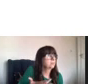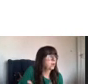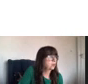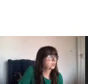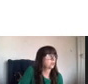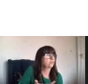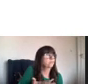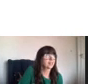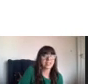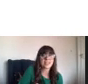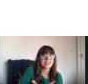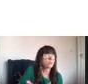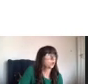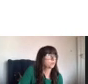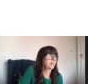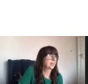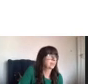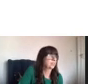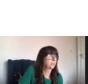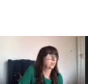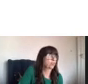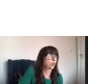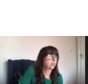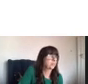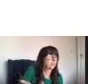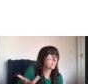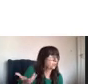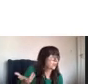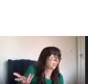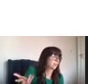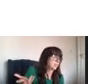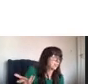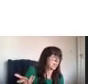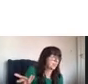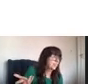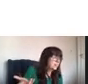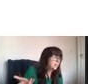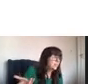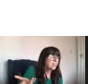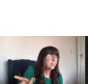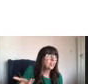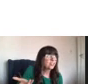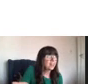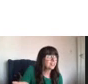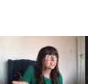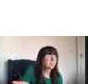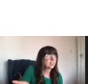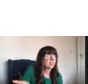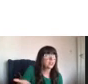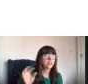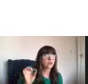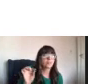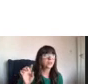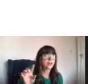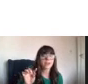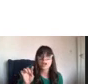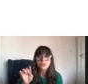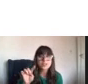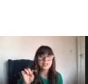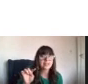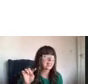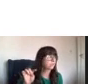different parts of my identity and what's protected by the law and what isn't. And it's quite clear from this slide here that, oh,